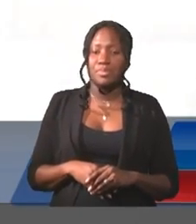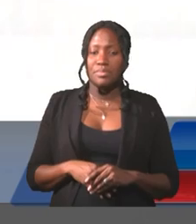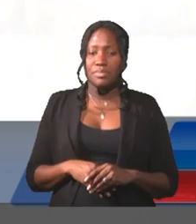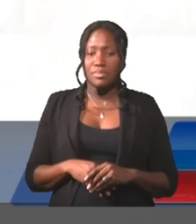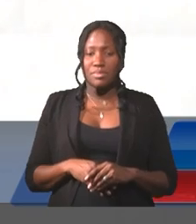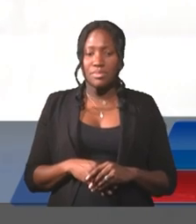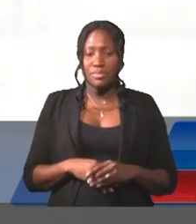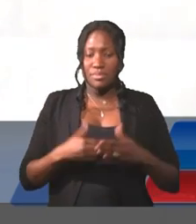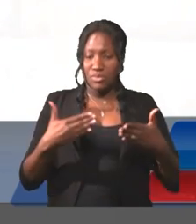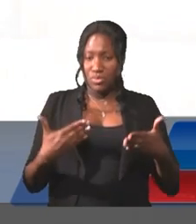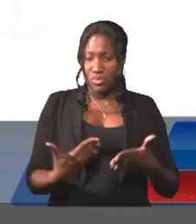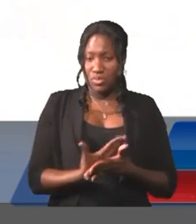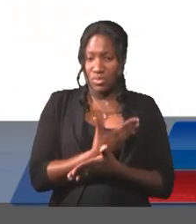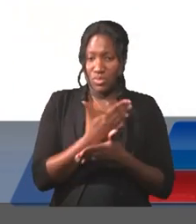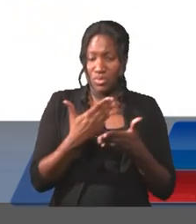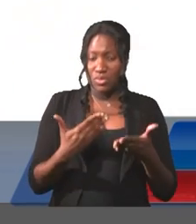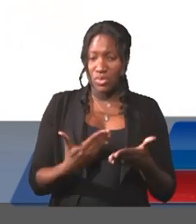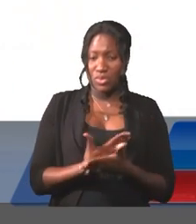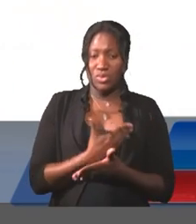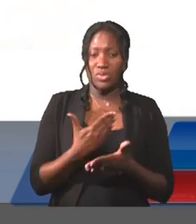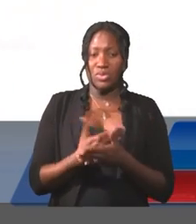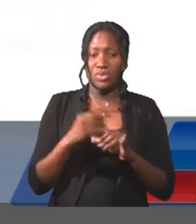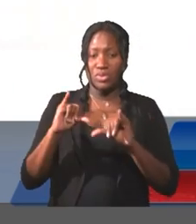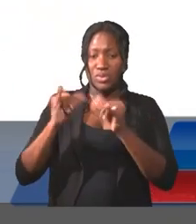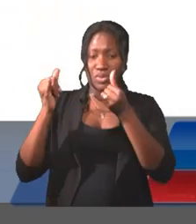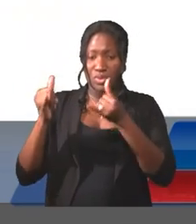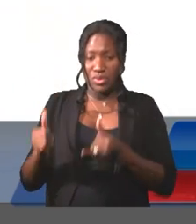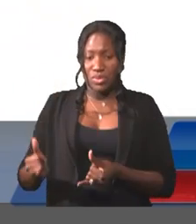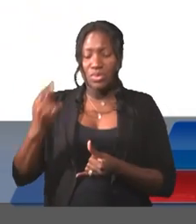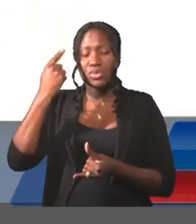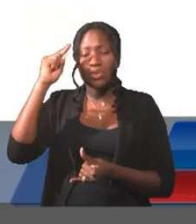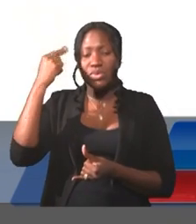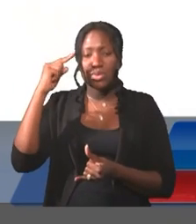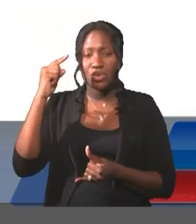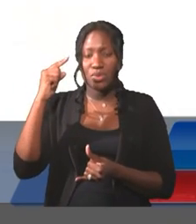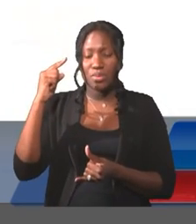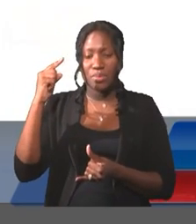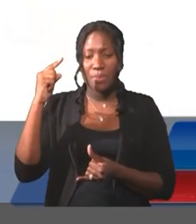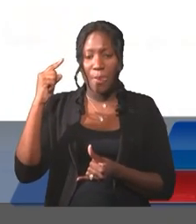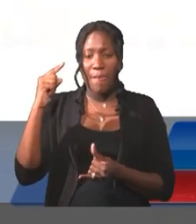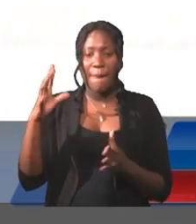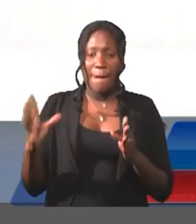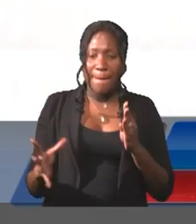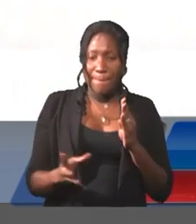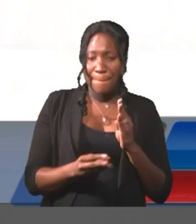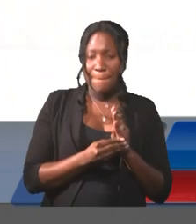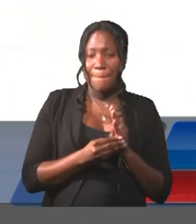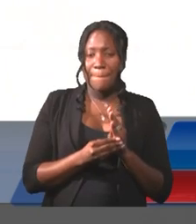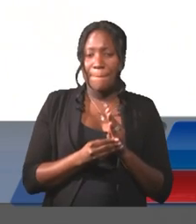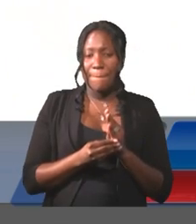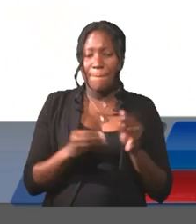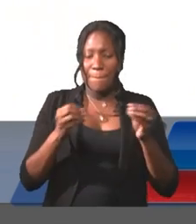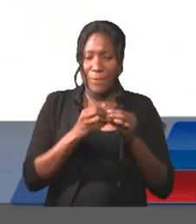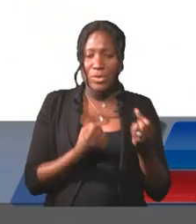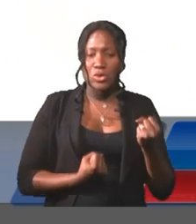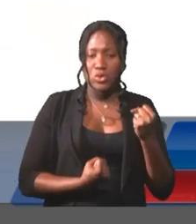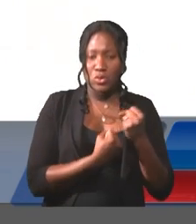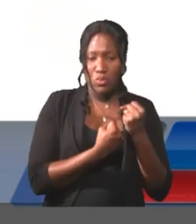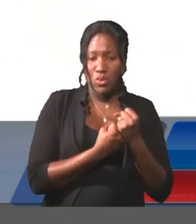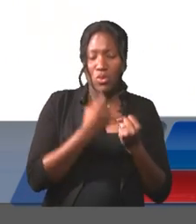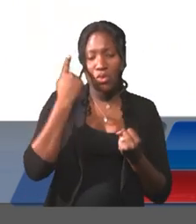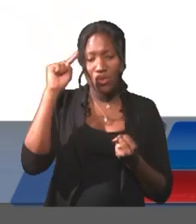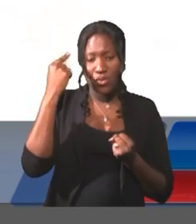modern Ranger radar system that will add further support to